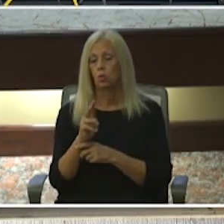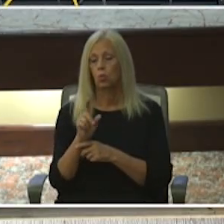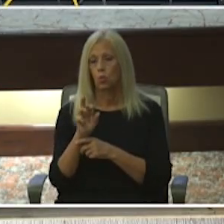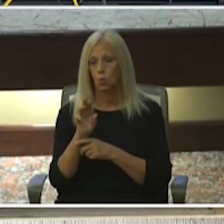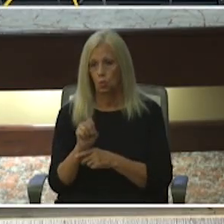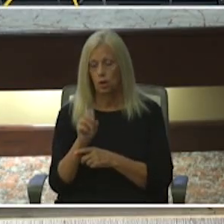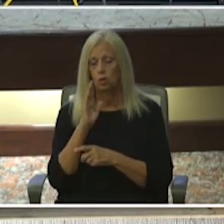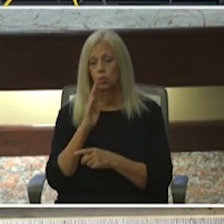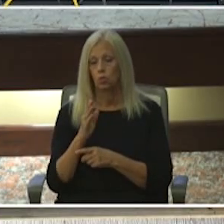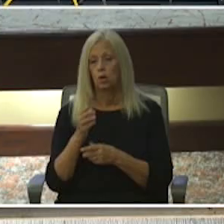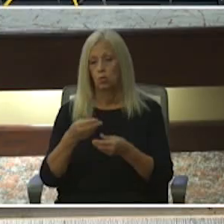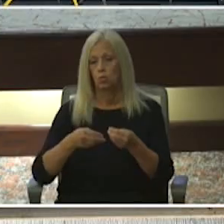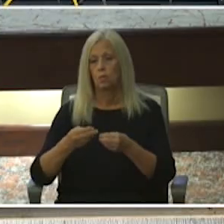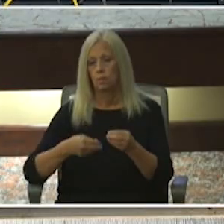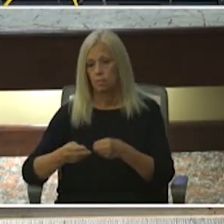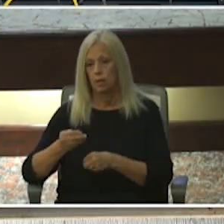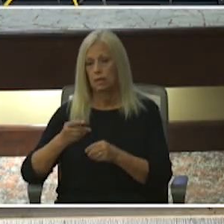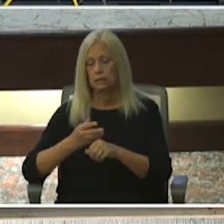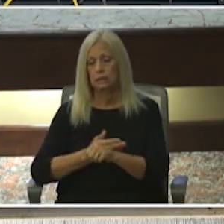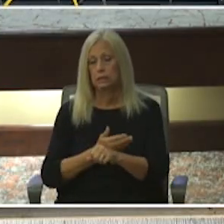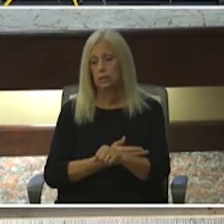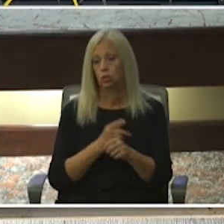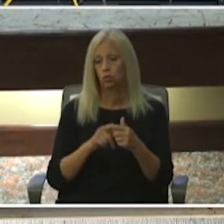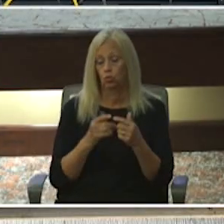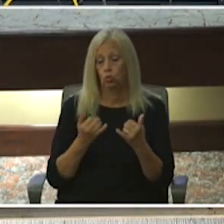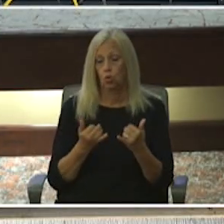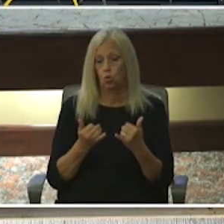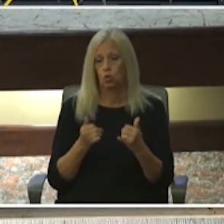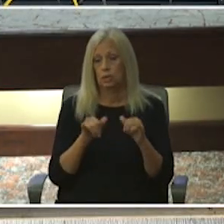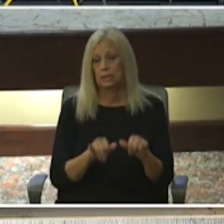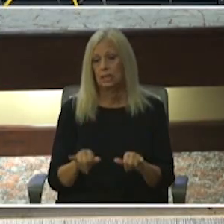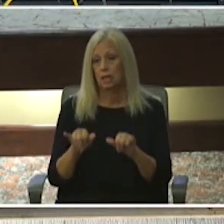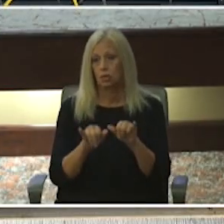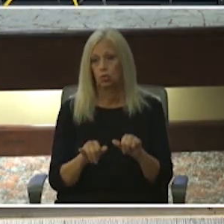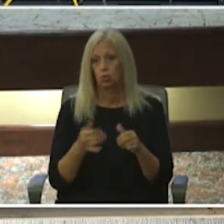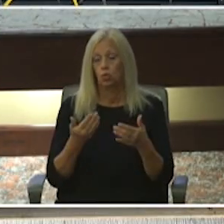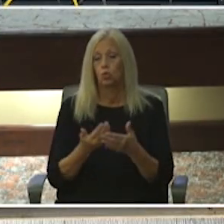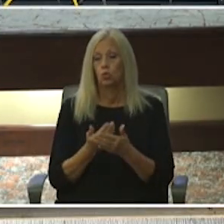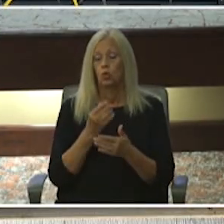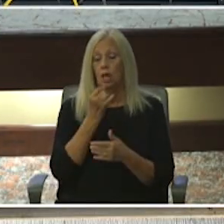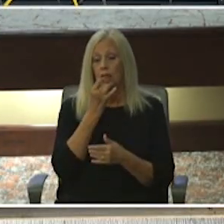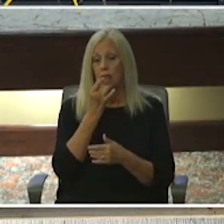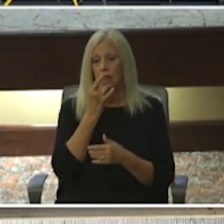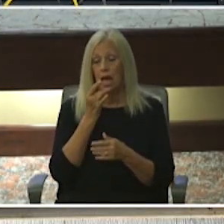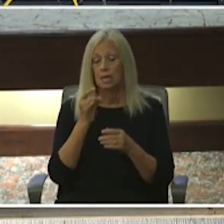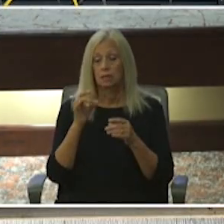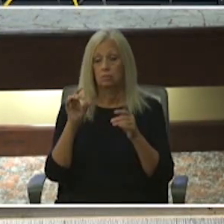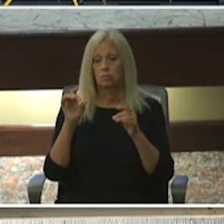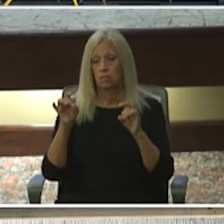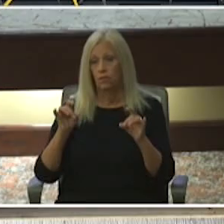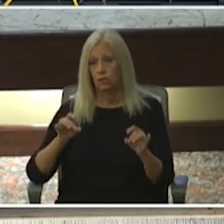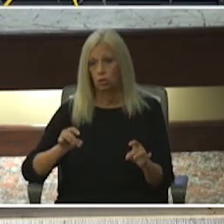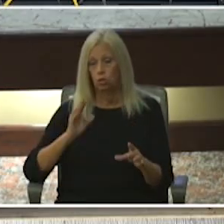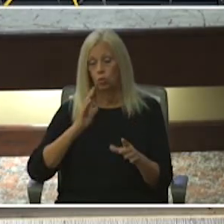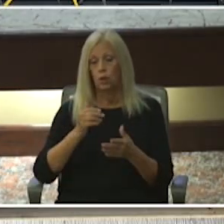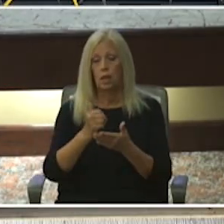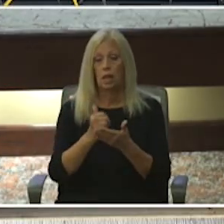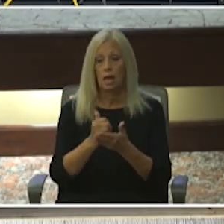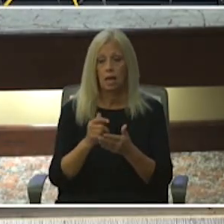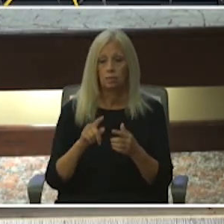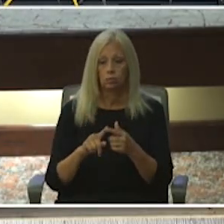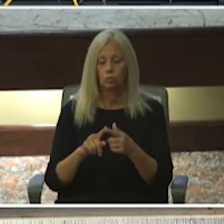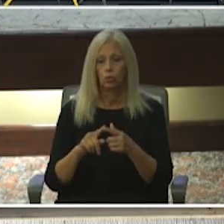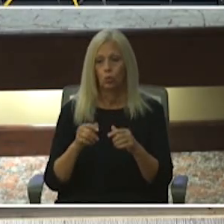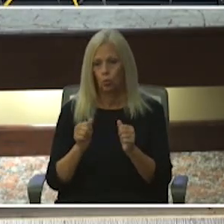to replace and update to the current standards. And these new light fixtures and the project would help with challenges that we've had